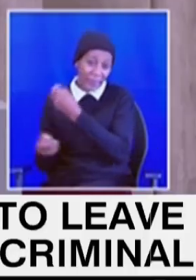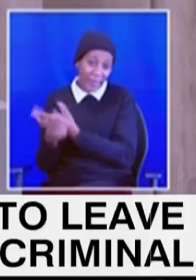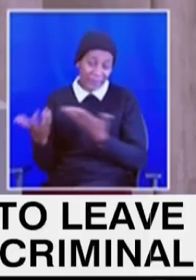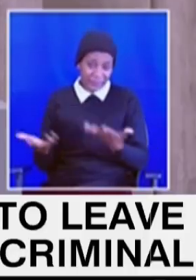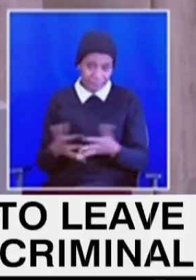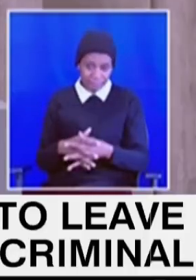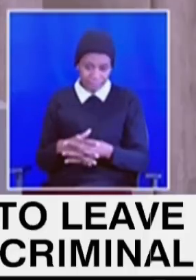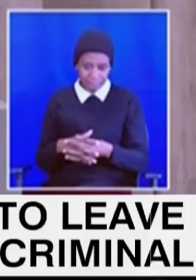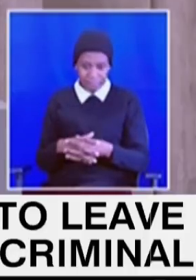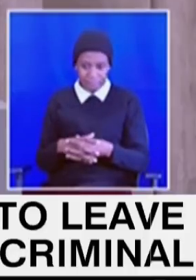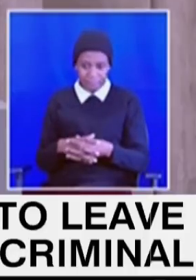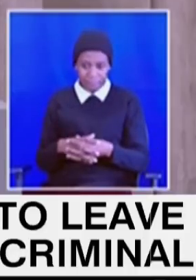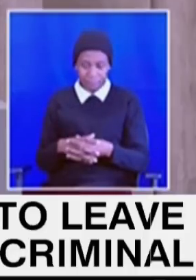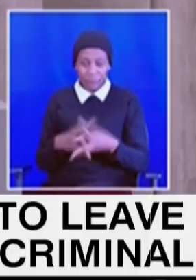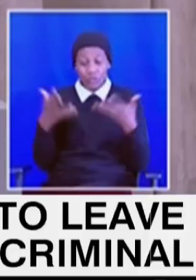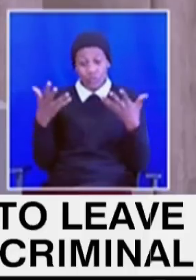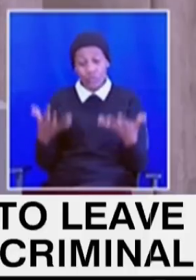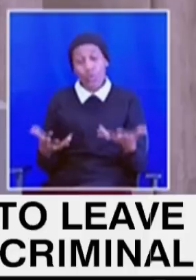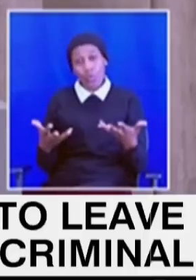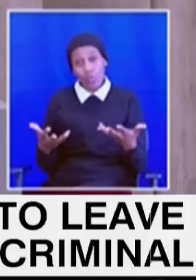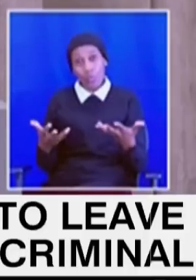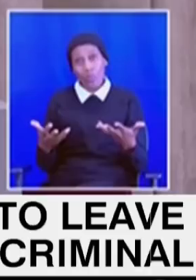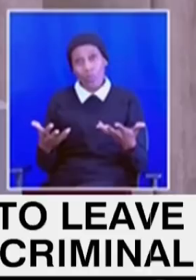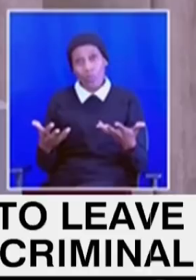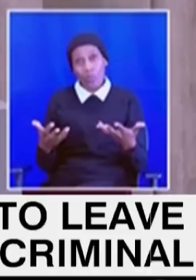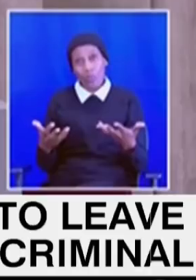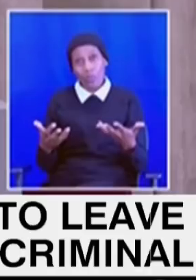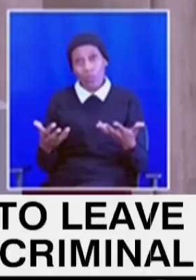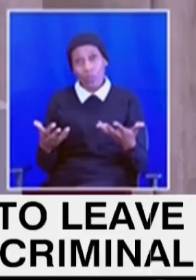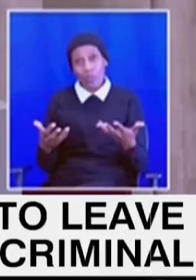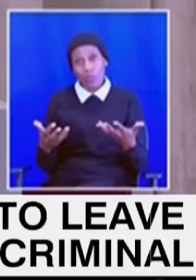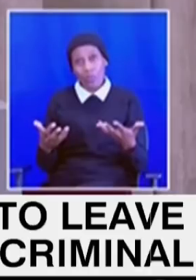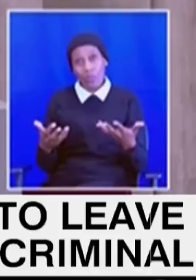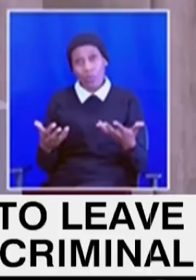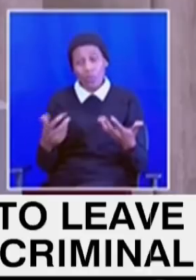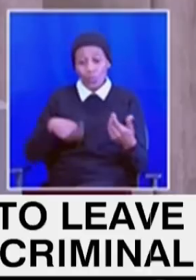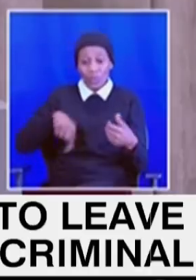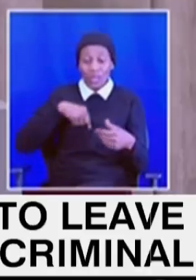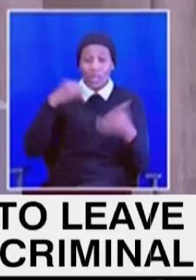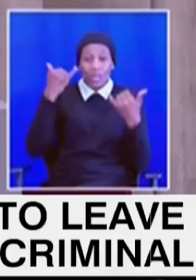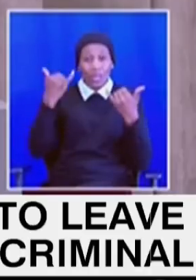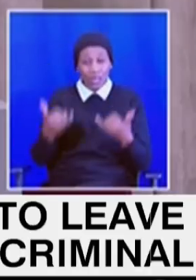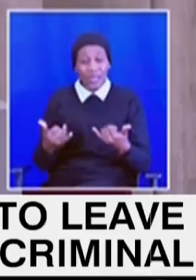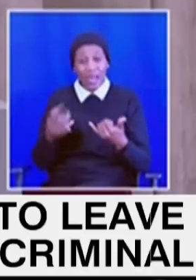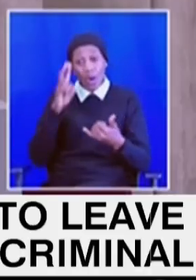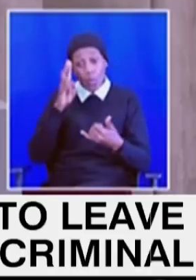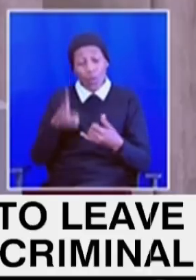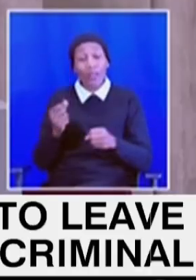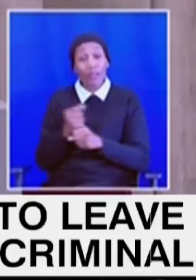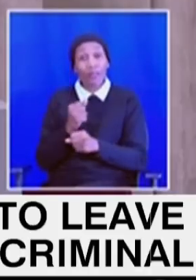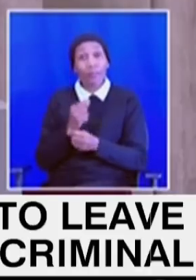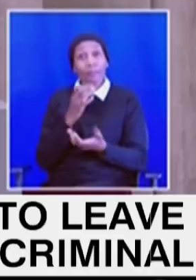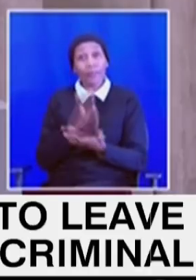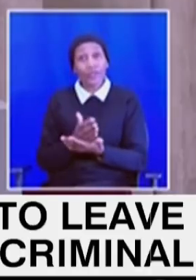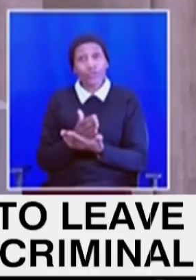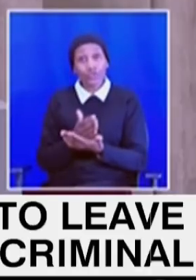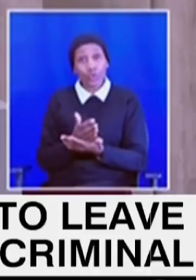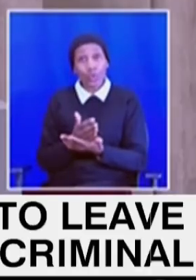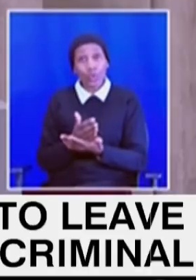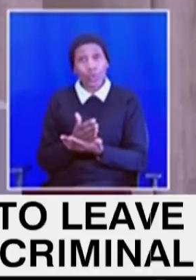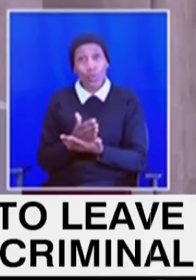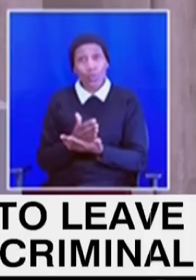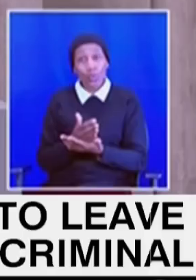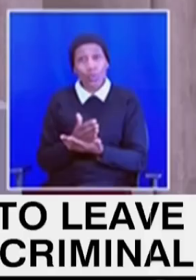The results of this process that we have undertaken will form part of the dialogue on